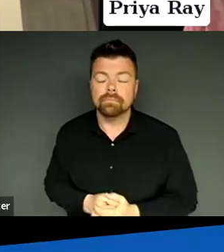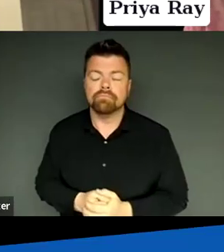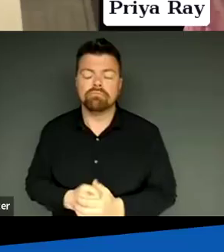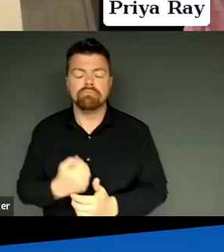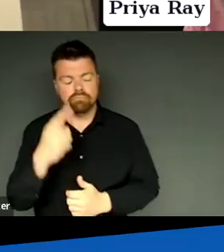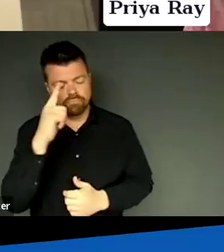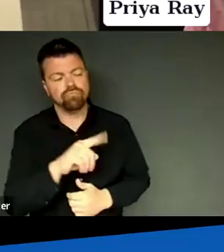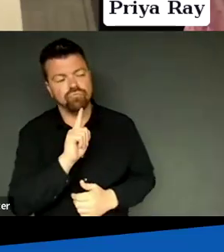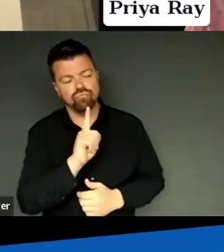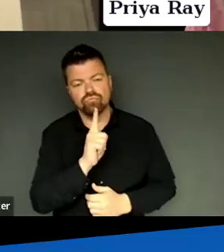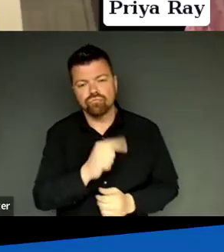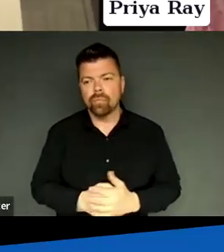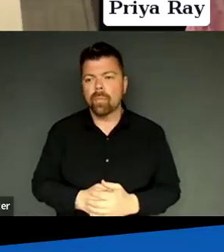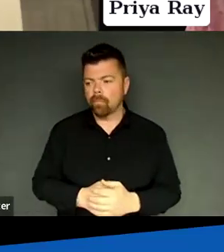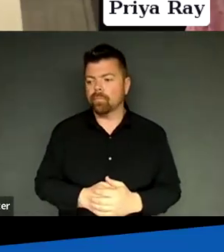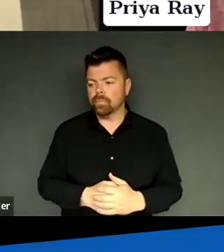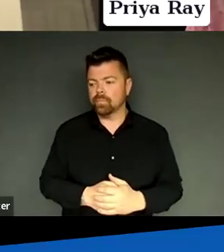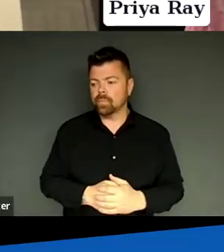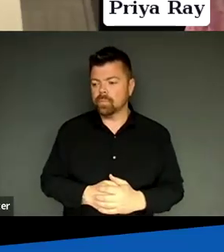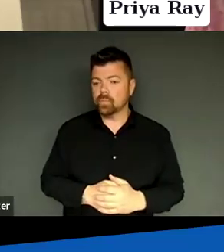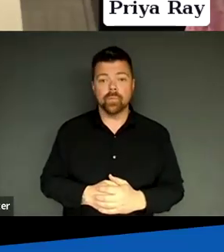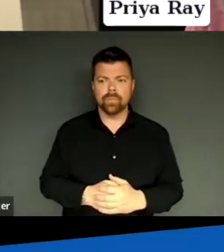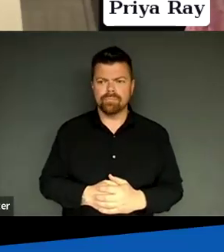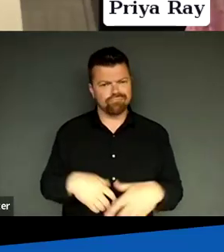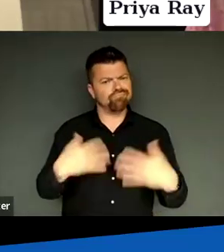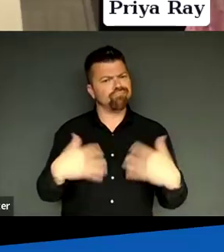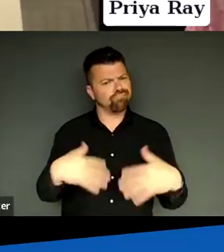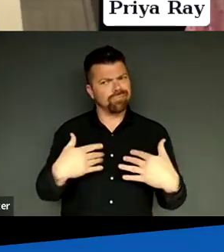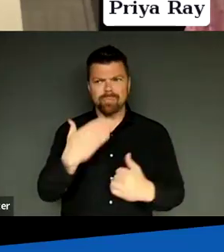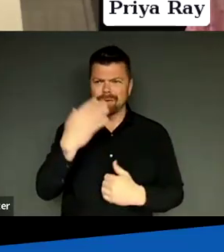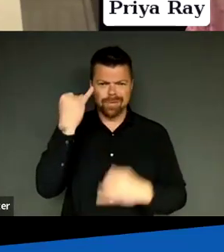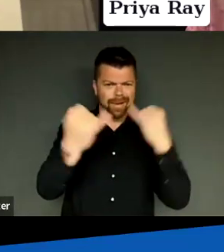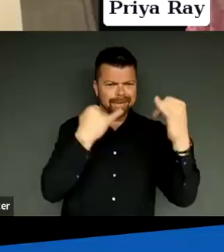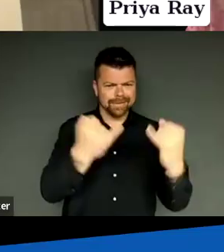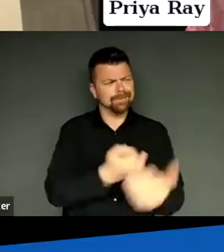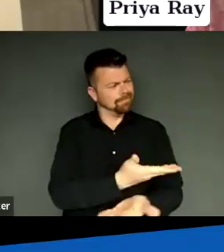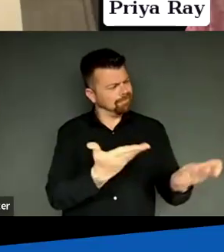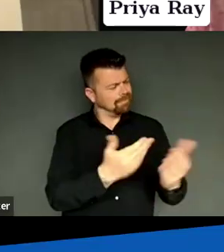Mhm. Well, those are some really great ideas, and I think